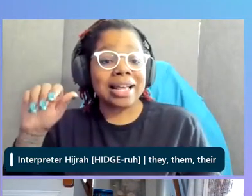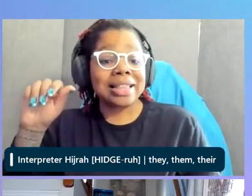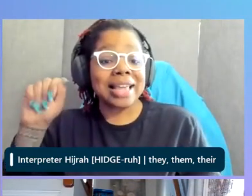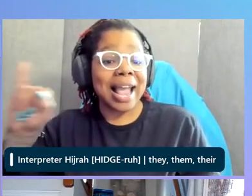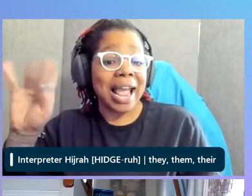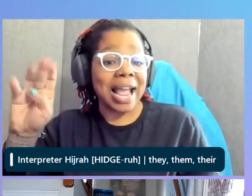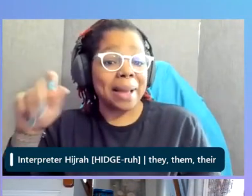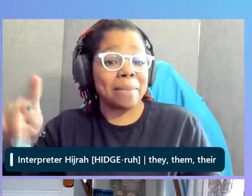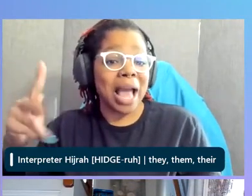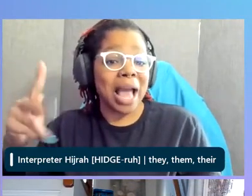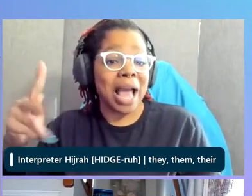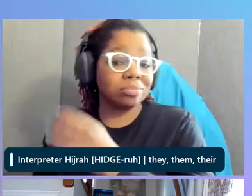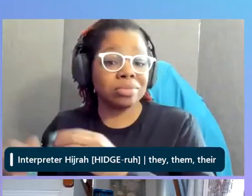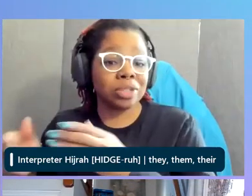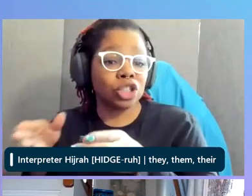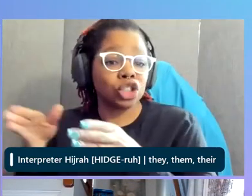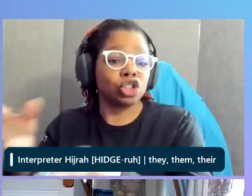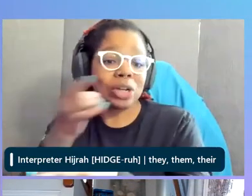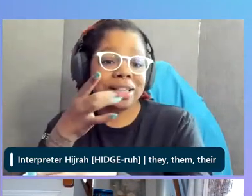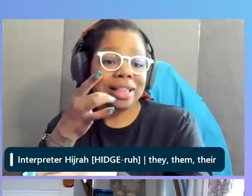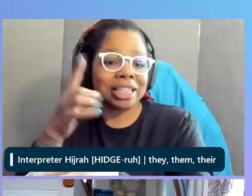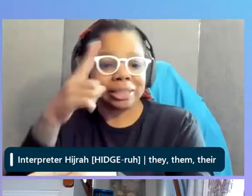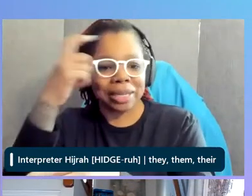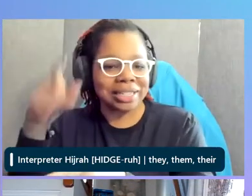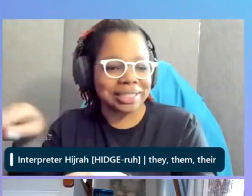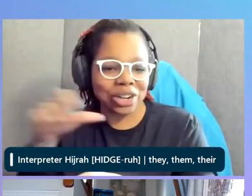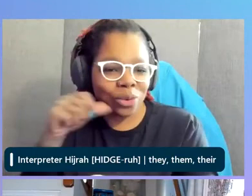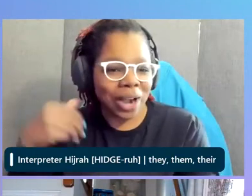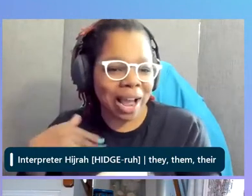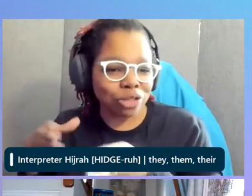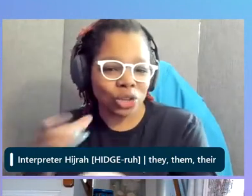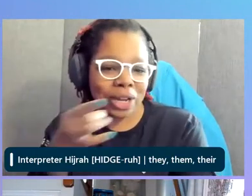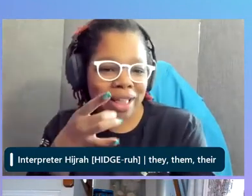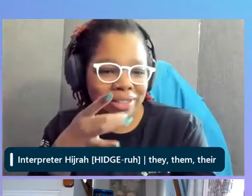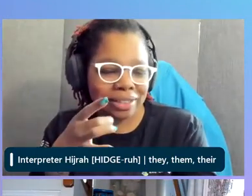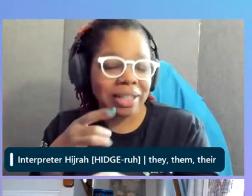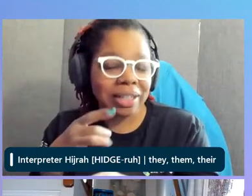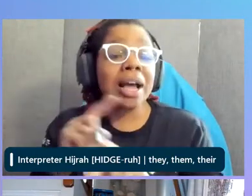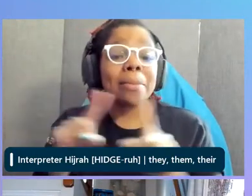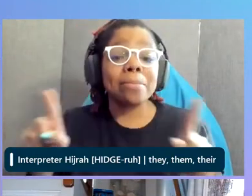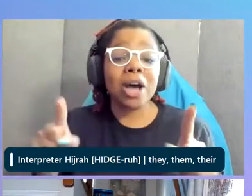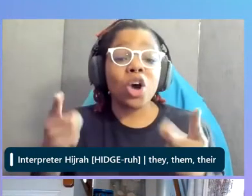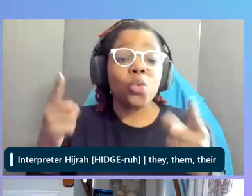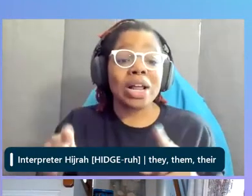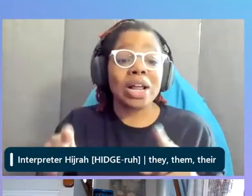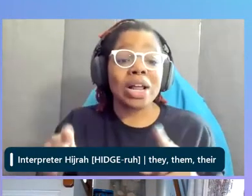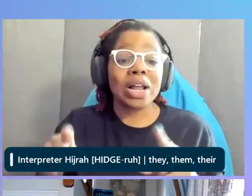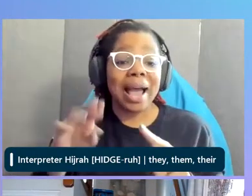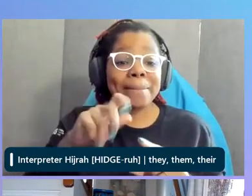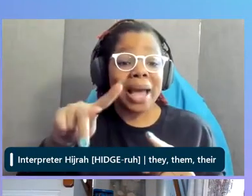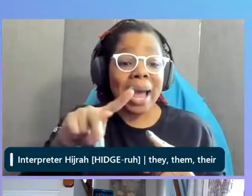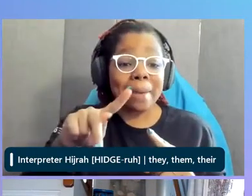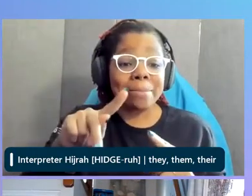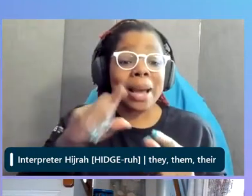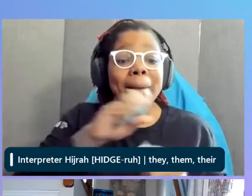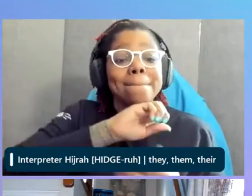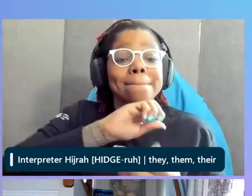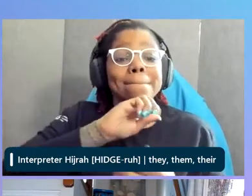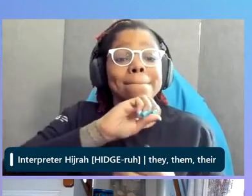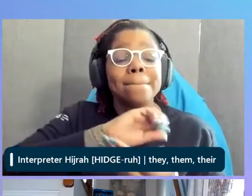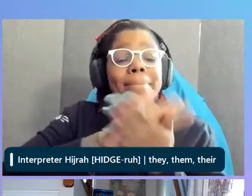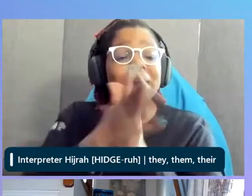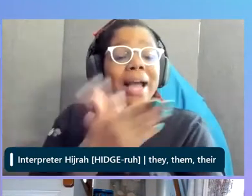map because generated maps don't have streetlights. But then when it turned that generated map back into an aerial